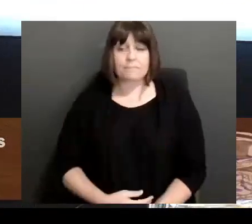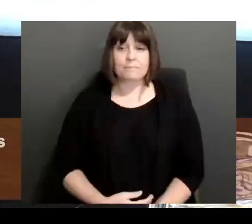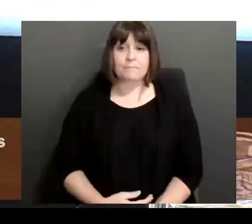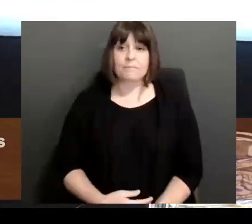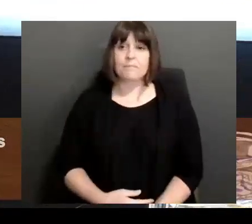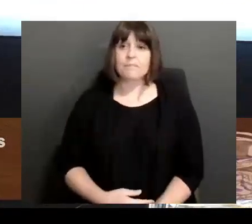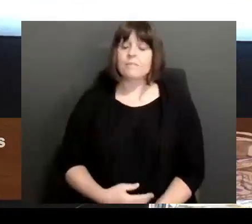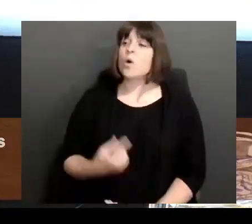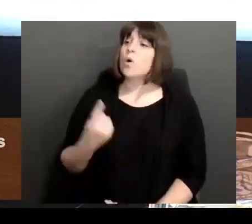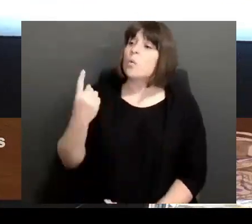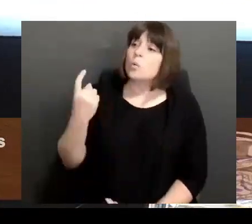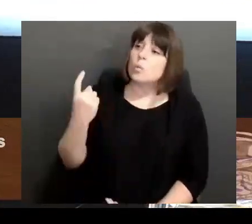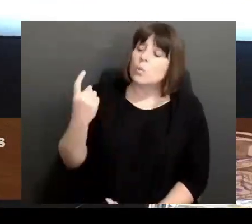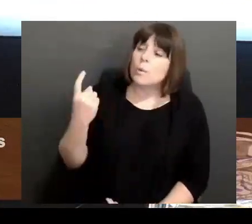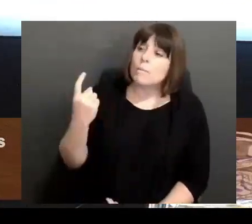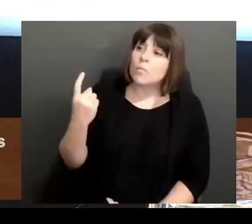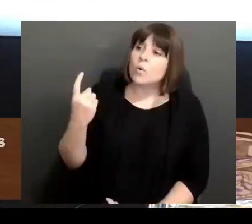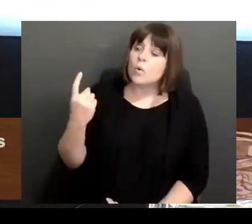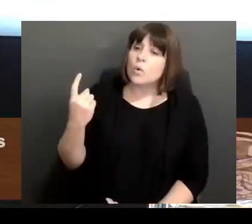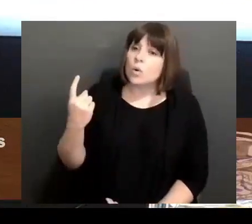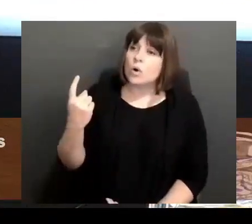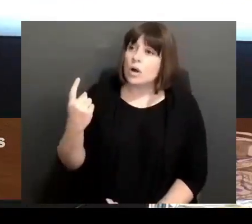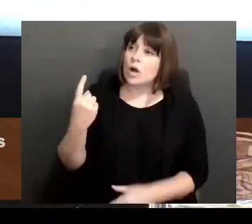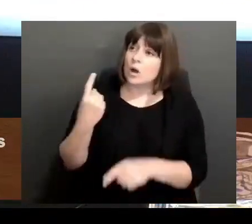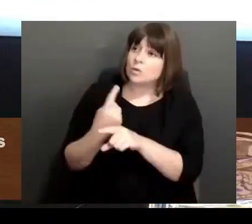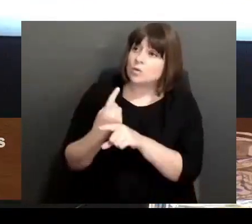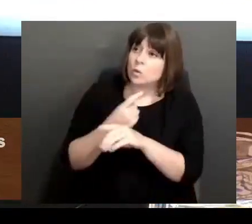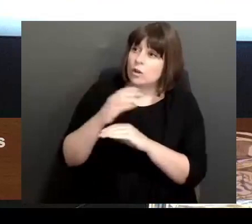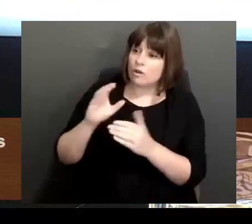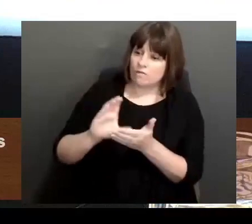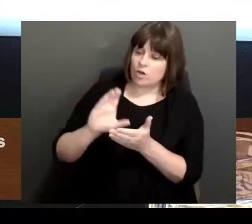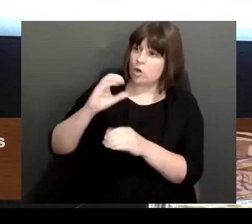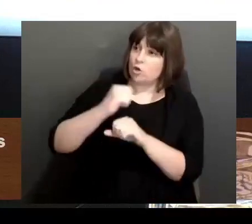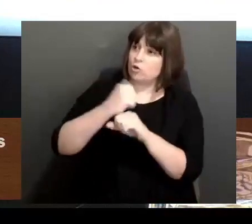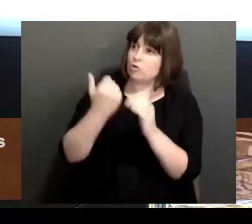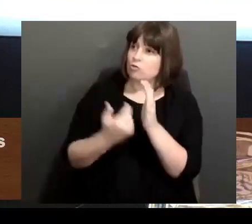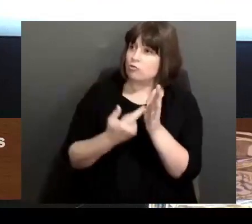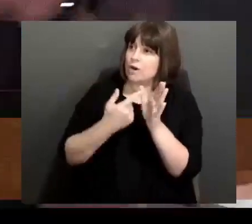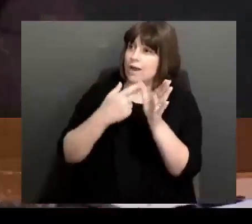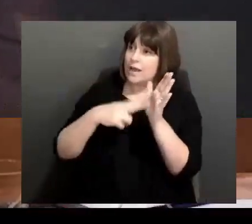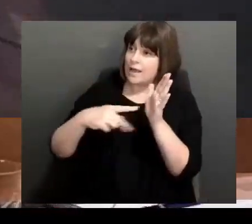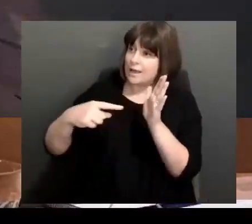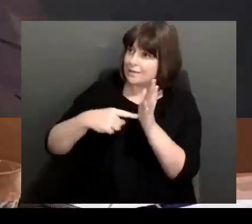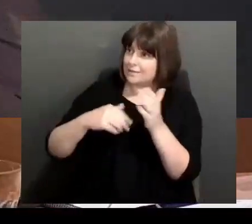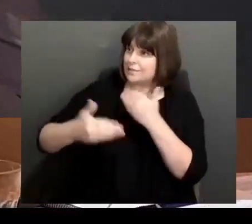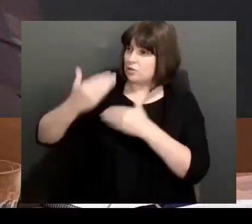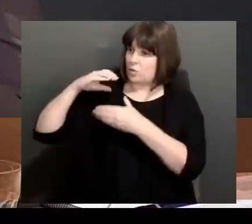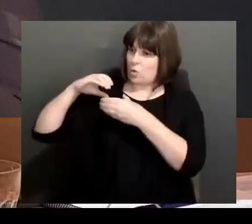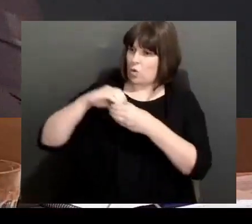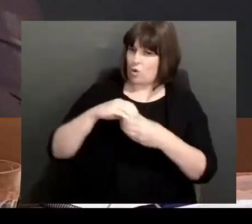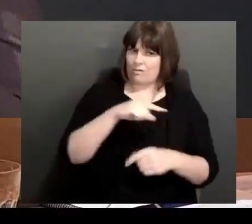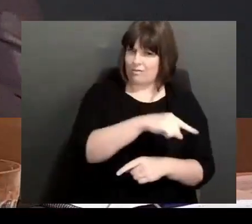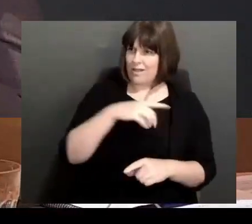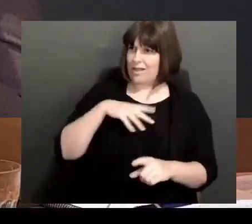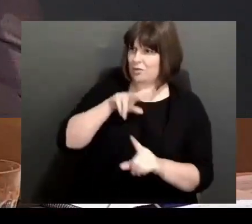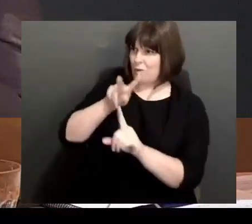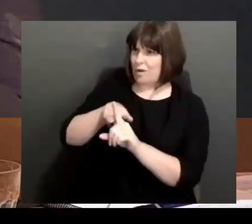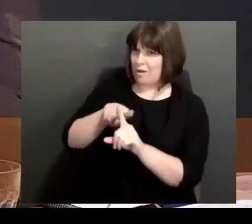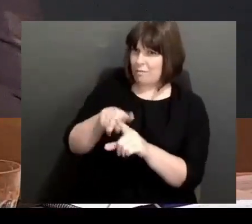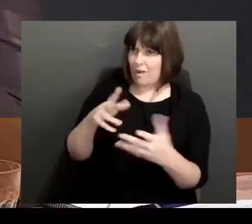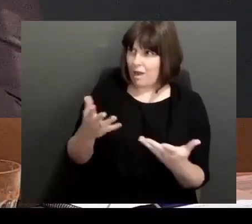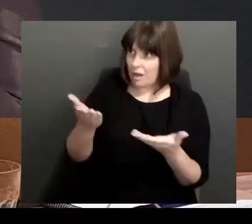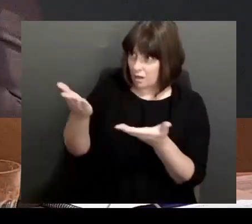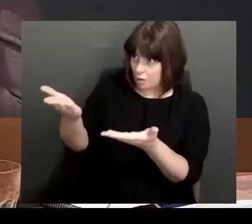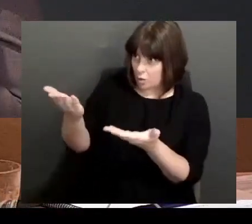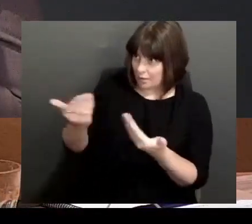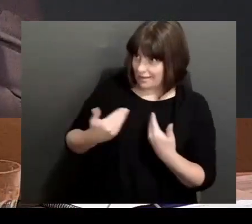other point about the I met a little bit earlier around the grants and traditional owners having to apply. Can we get any commitment from you here